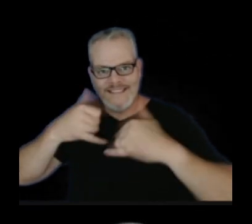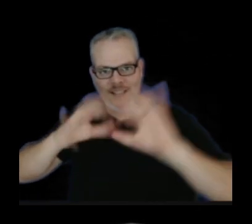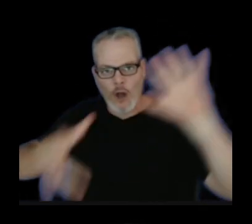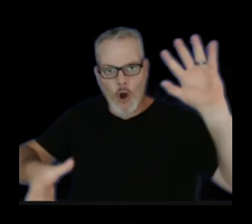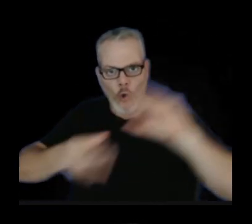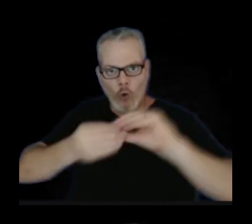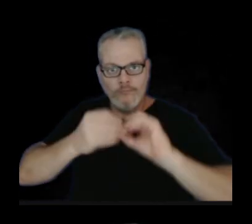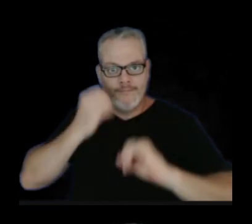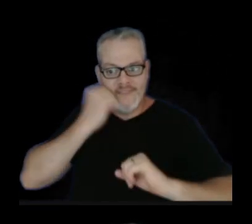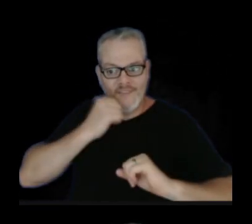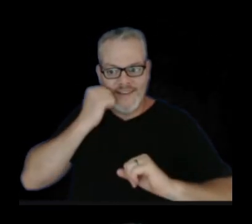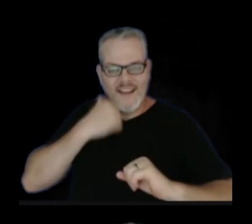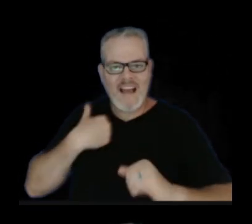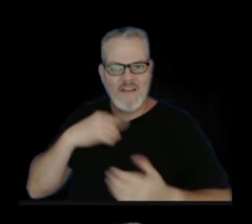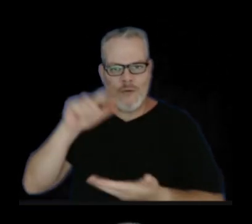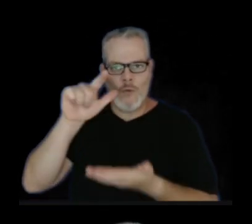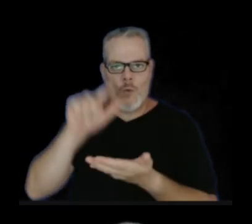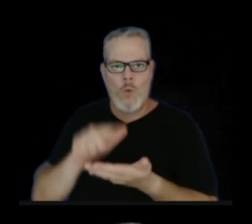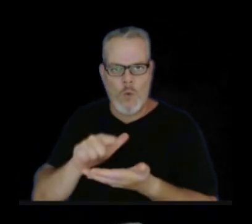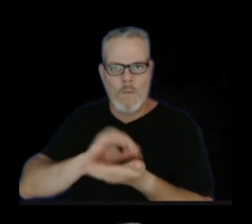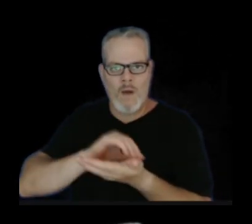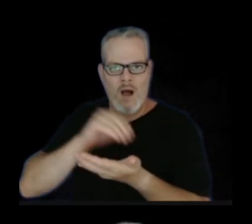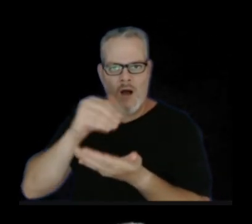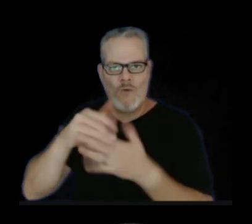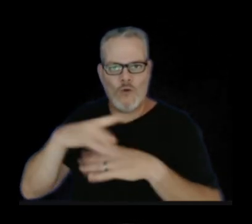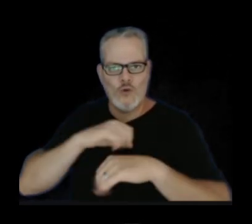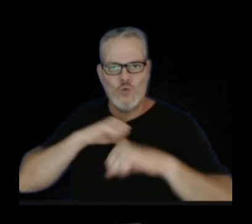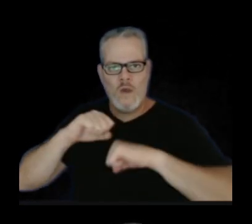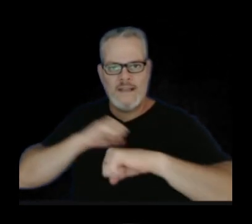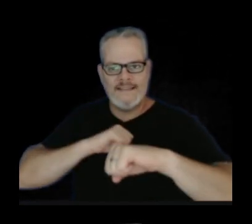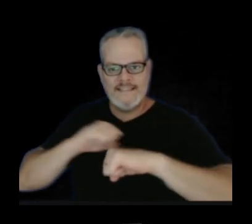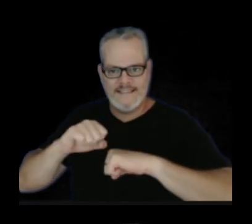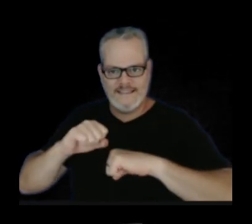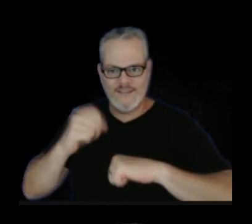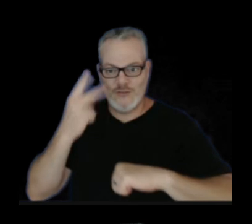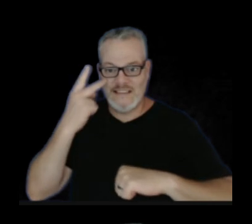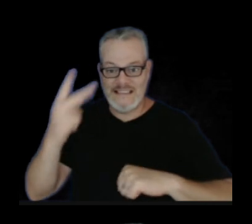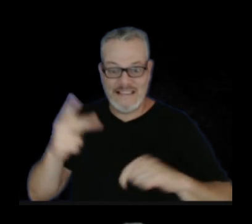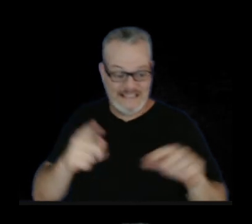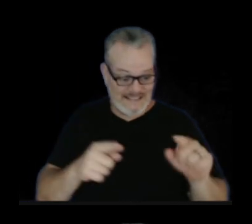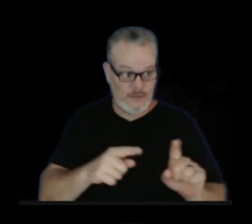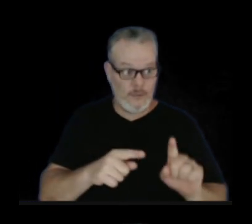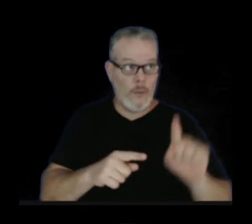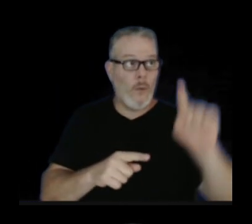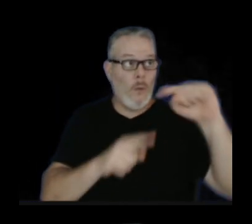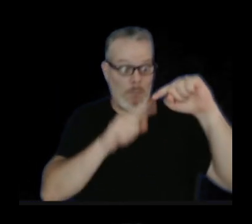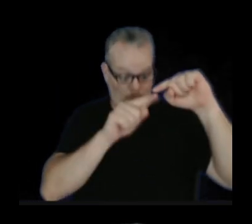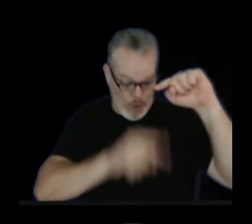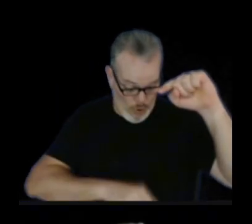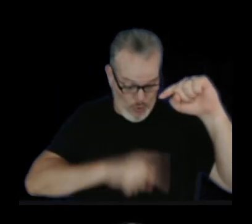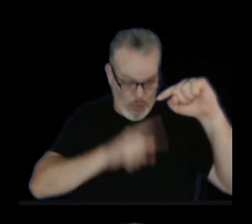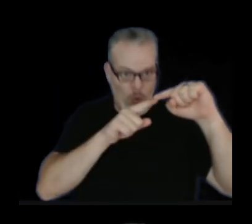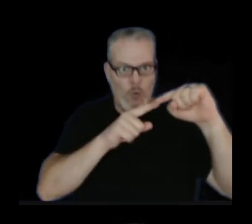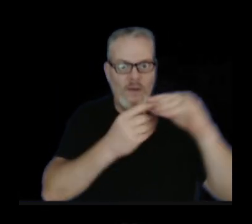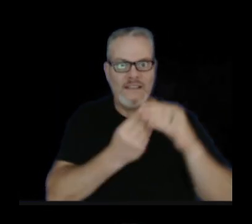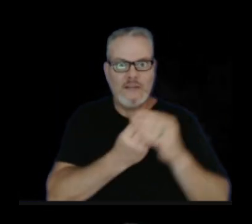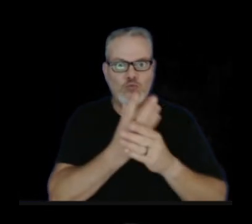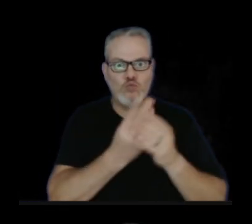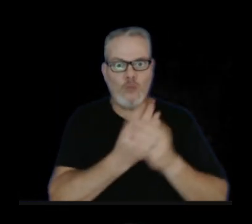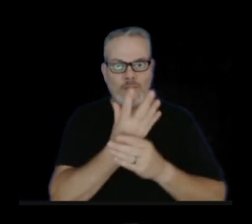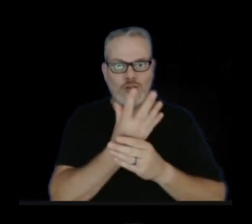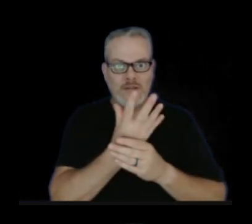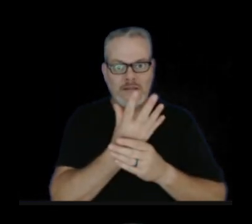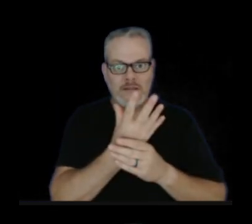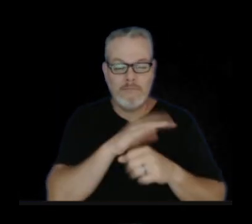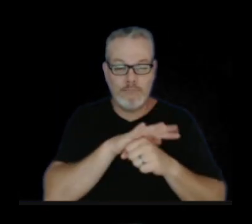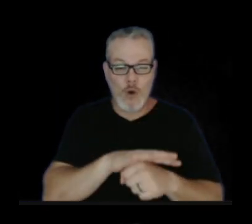day. So here is the period following the recent eruption, which had a lot of earthquakes as the pressure built up